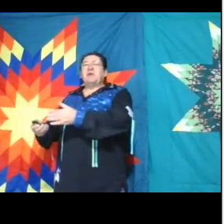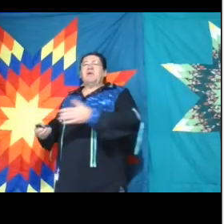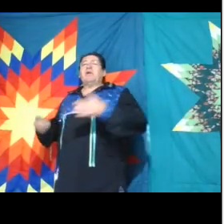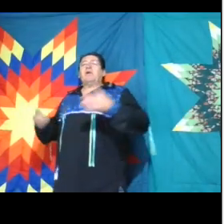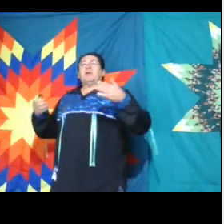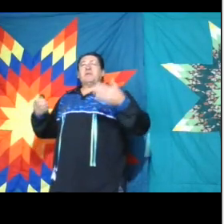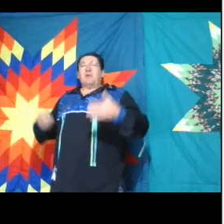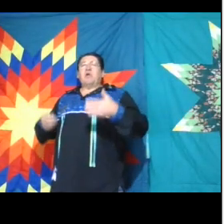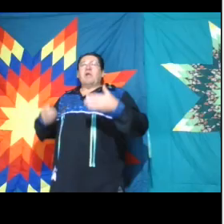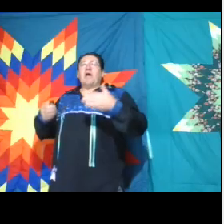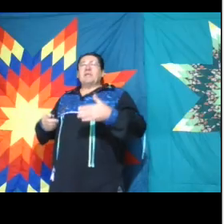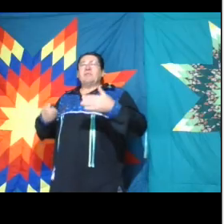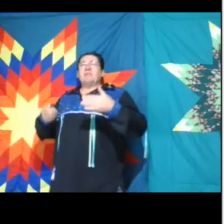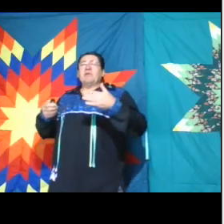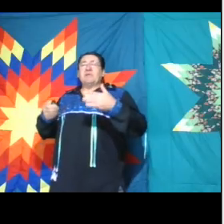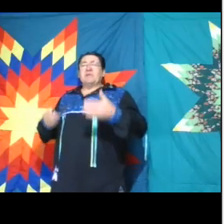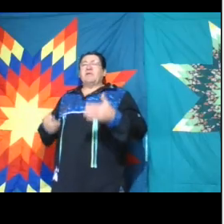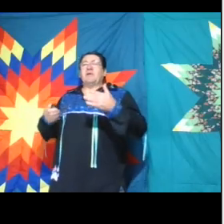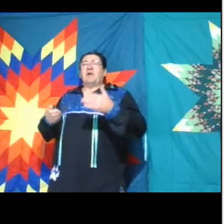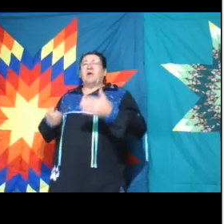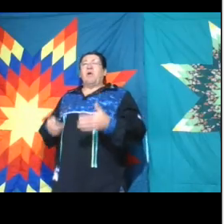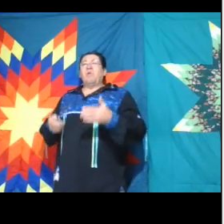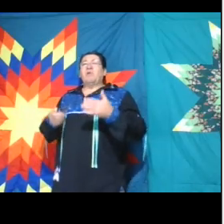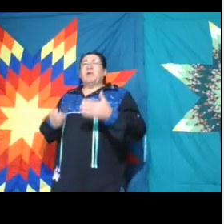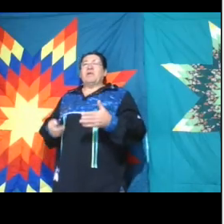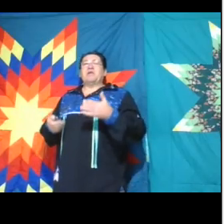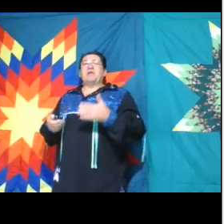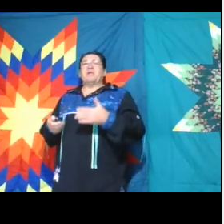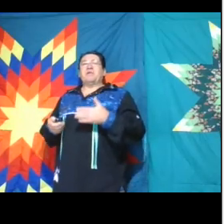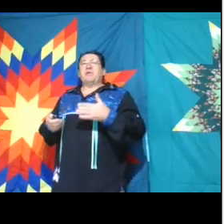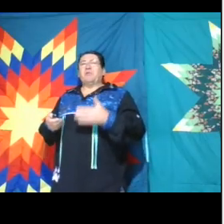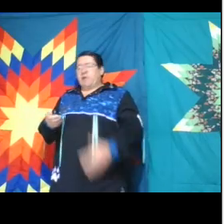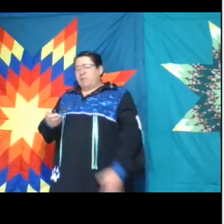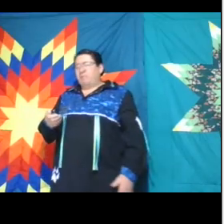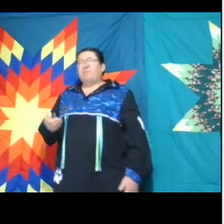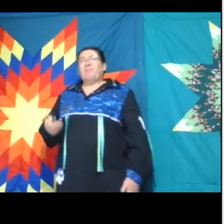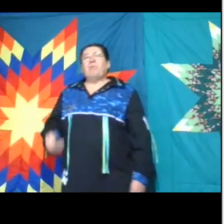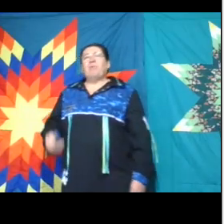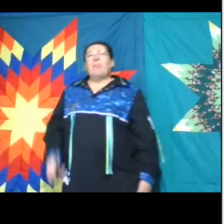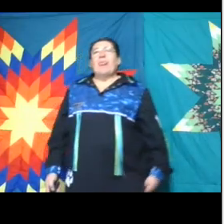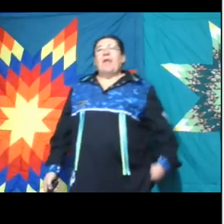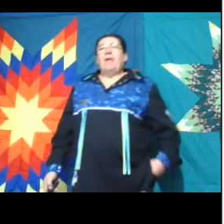changing. Someone has to be sincere and own Indigenous recruitment.